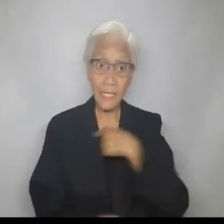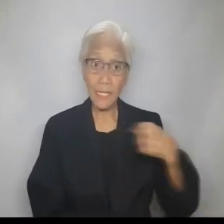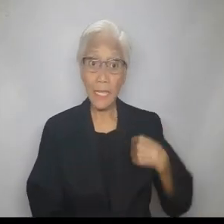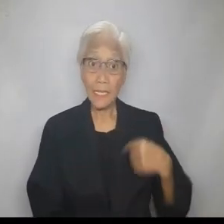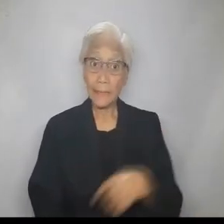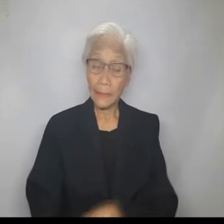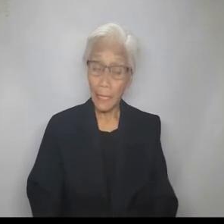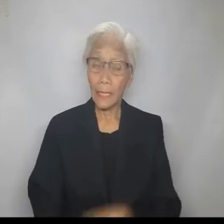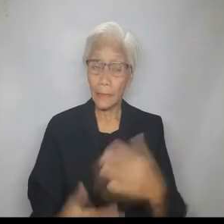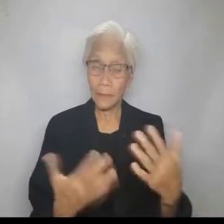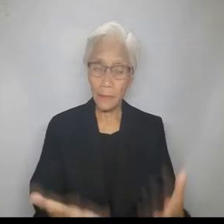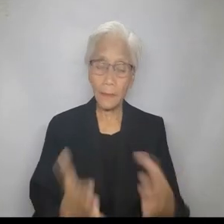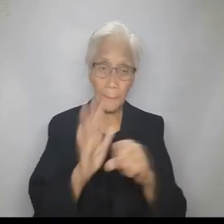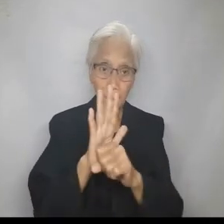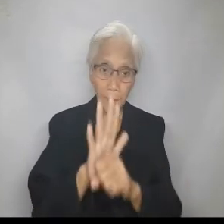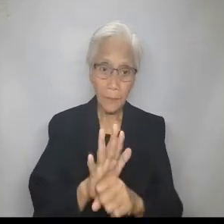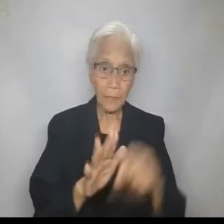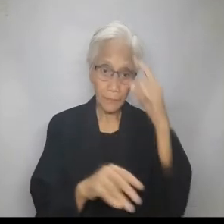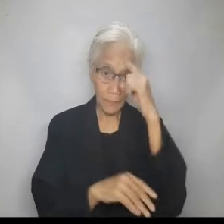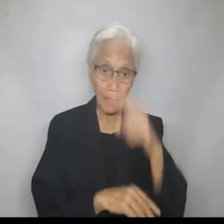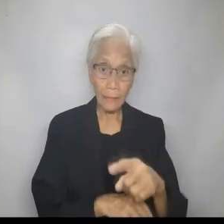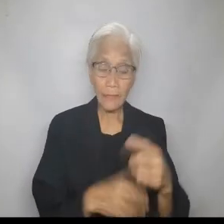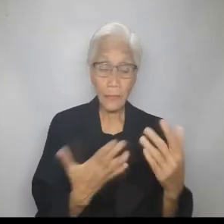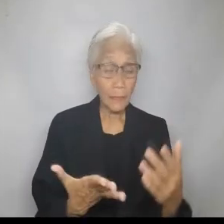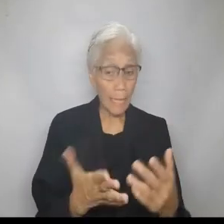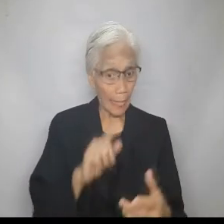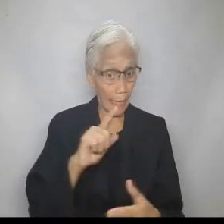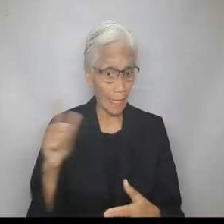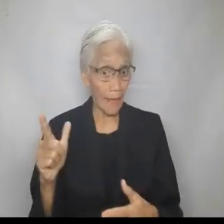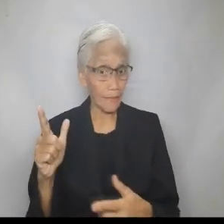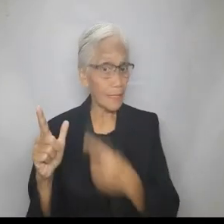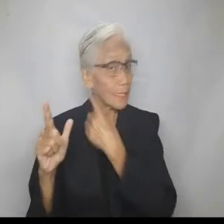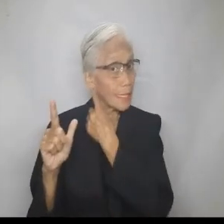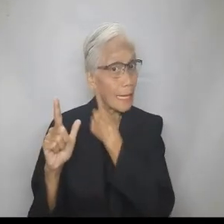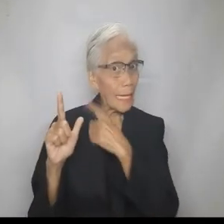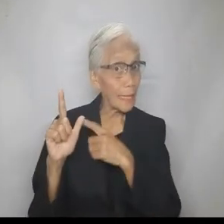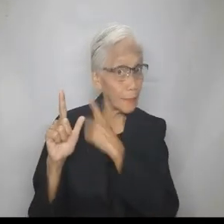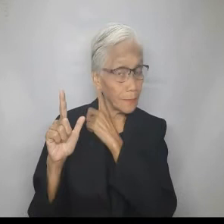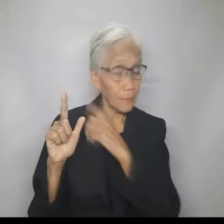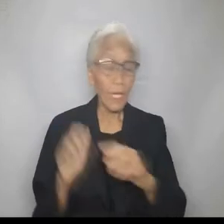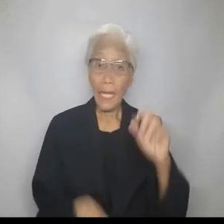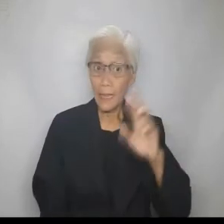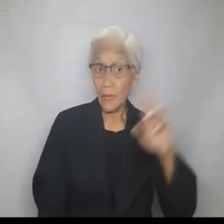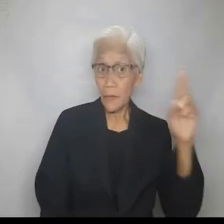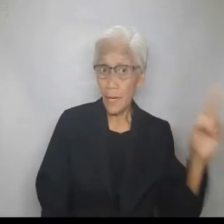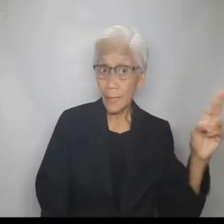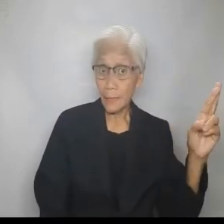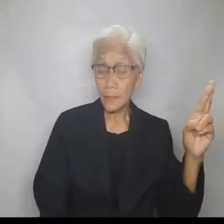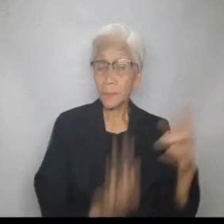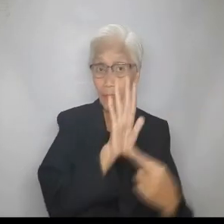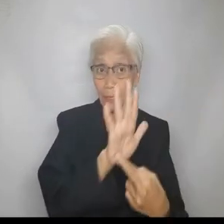This is the Chinese symbol for to listen. The left side of the symbol represents an ear. The right